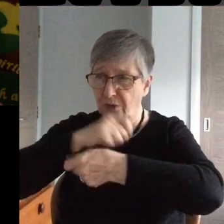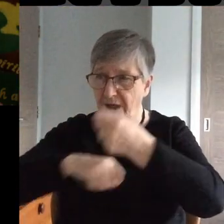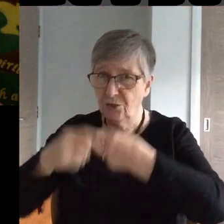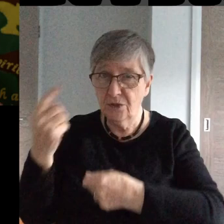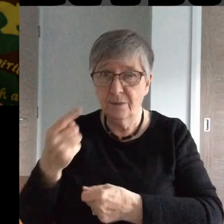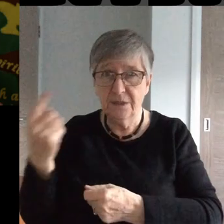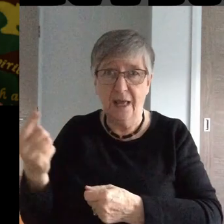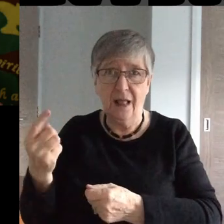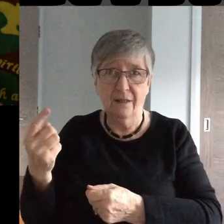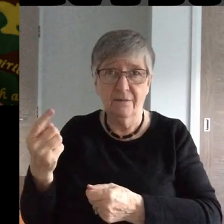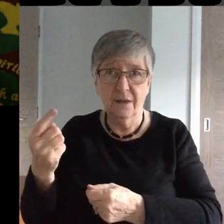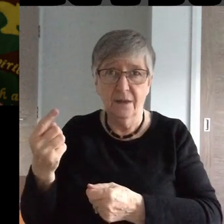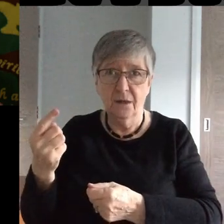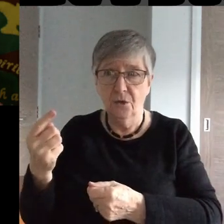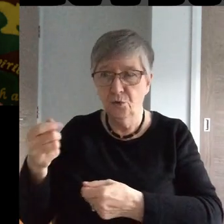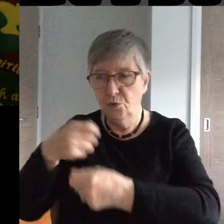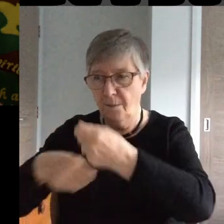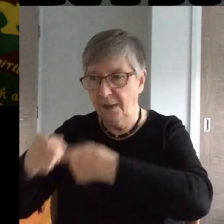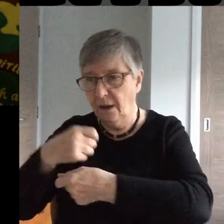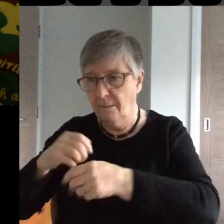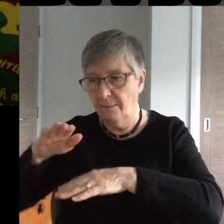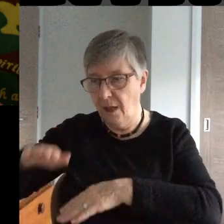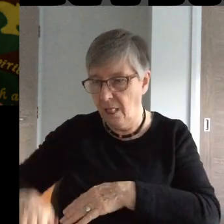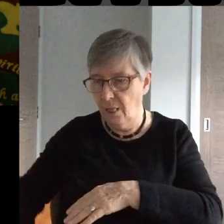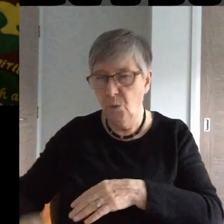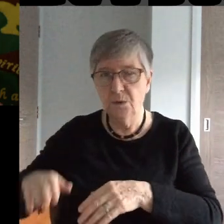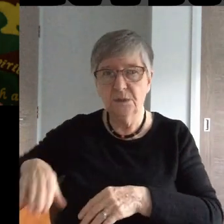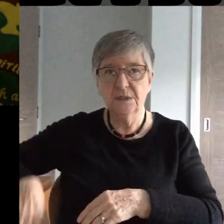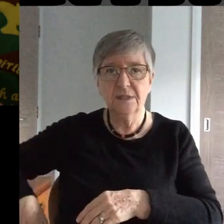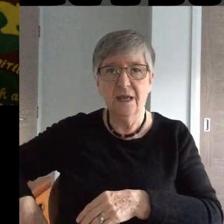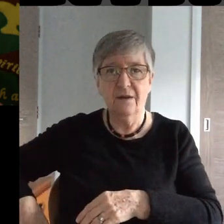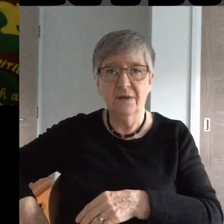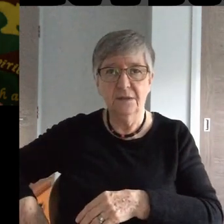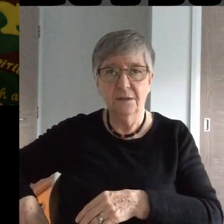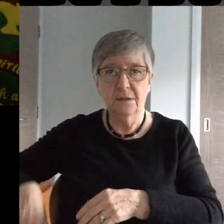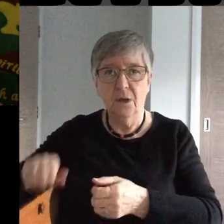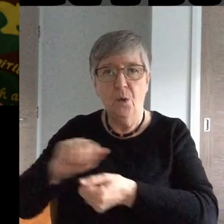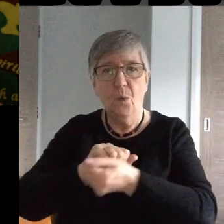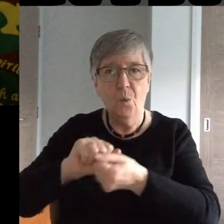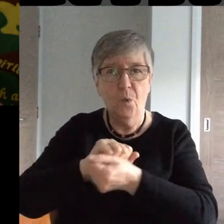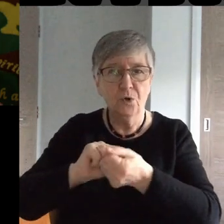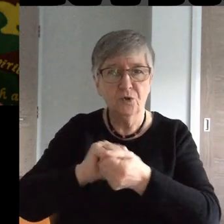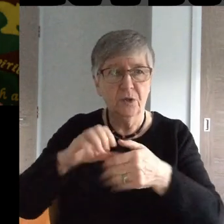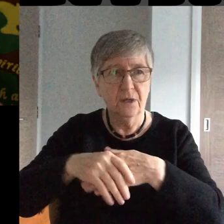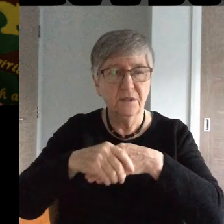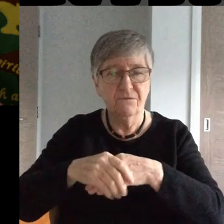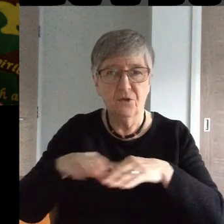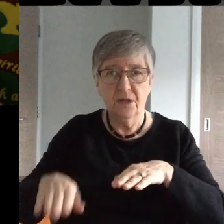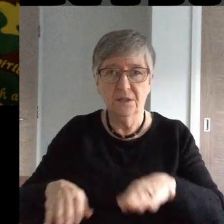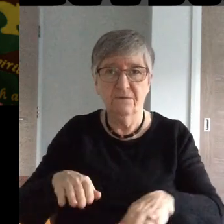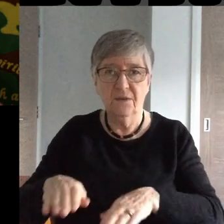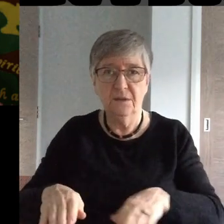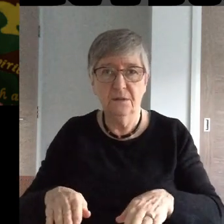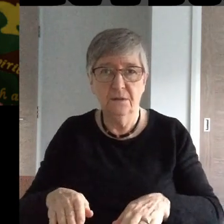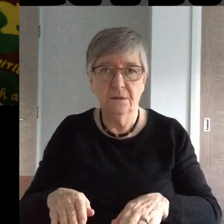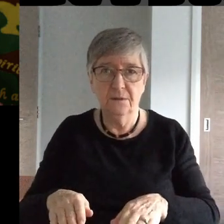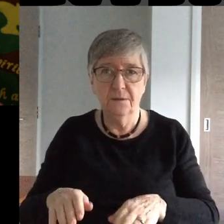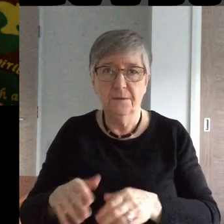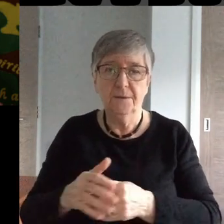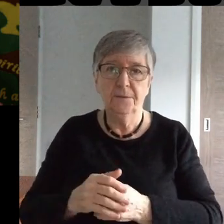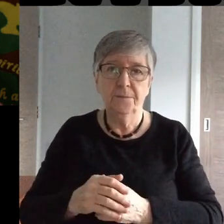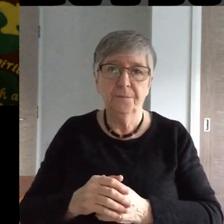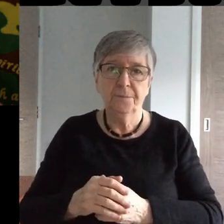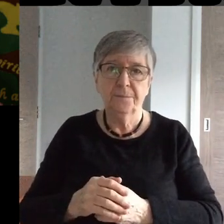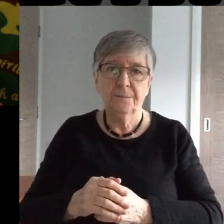as to take the place of the lowest servant and washing his disciples' feet.